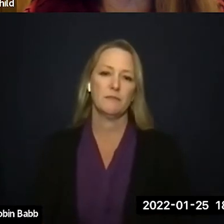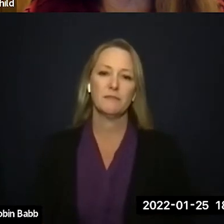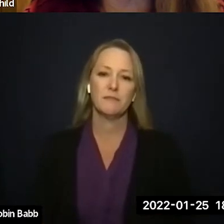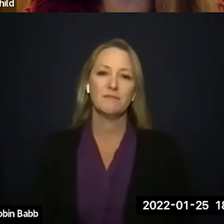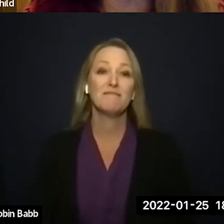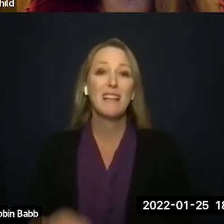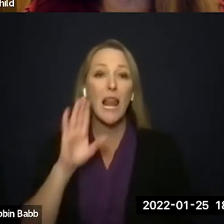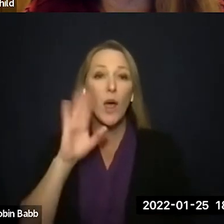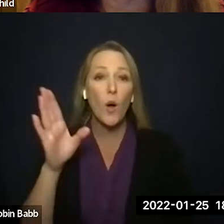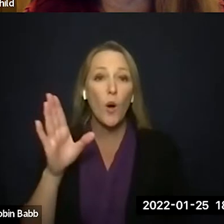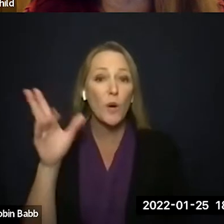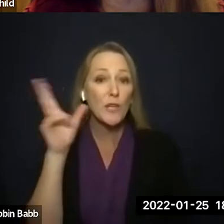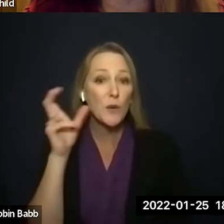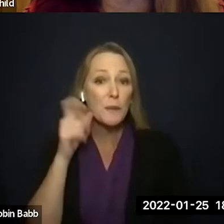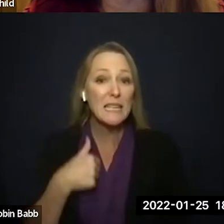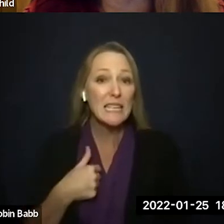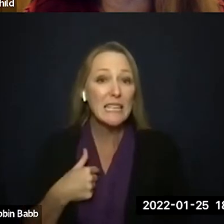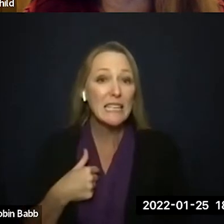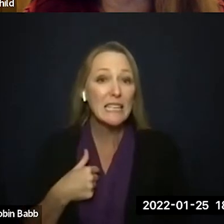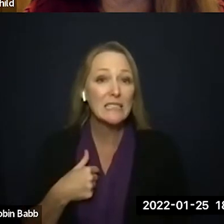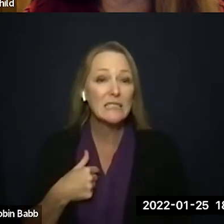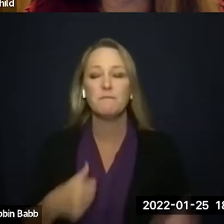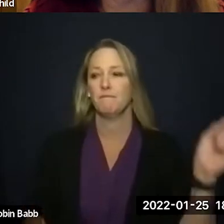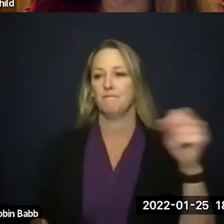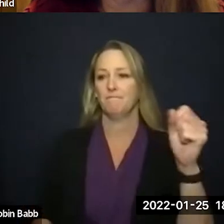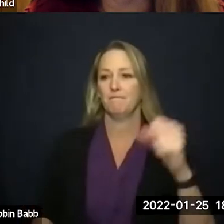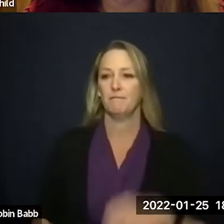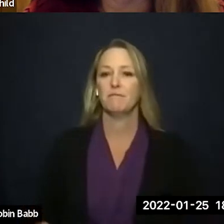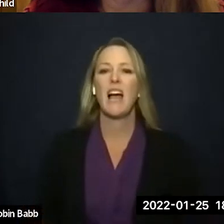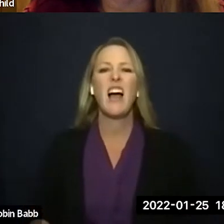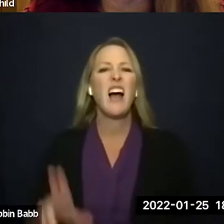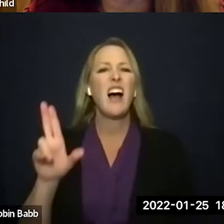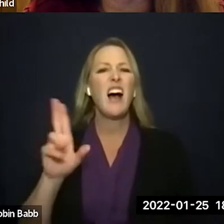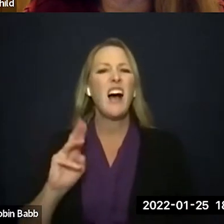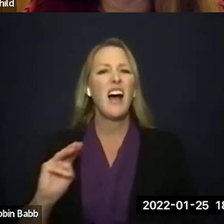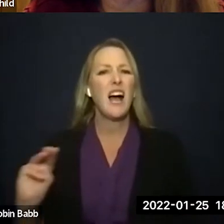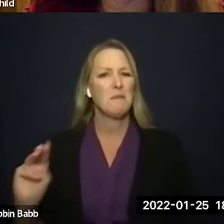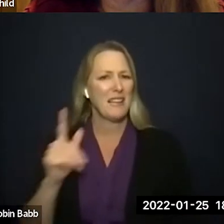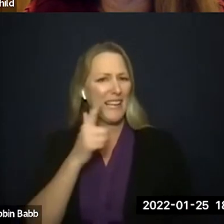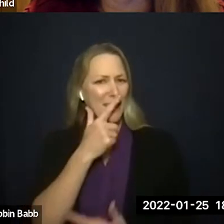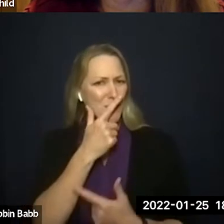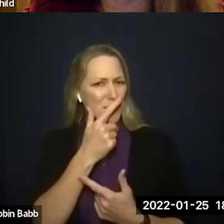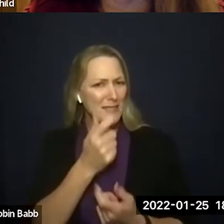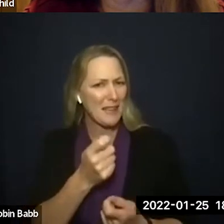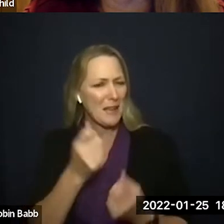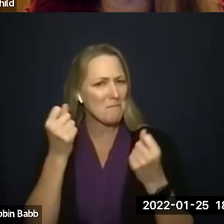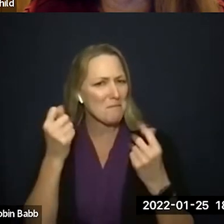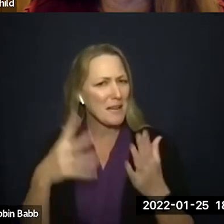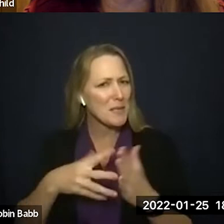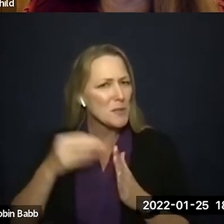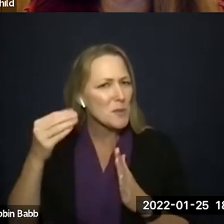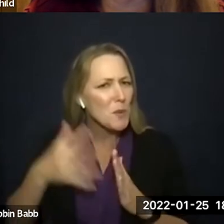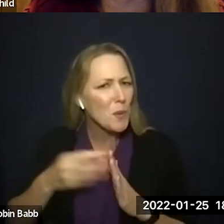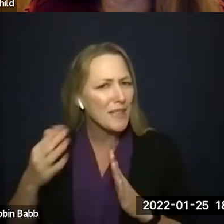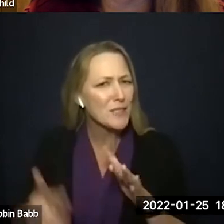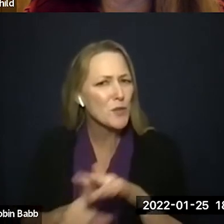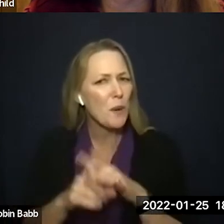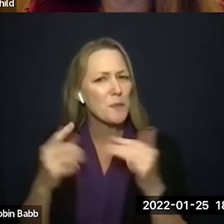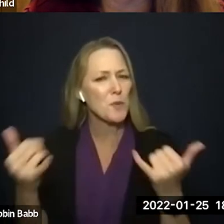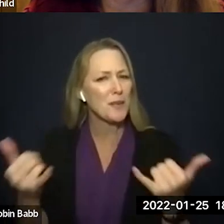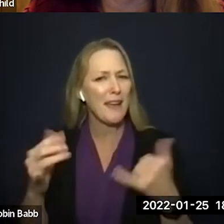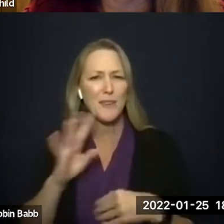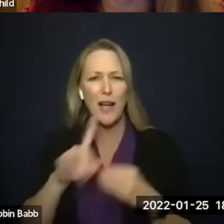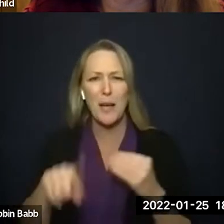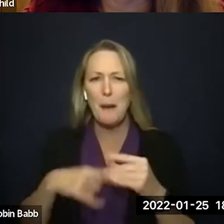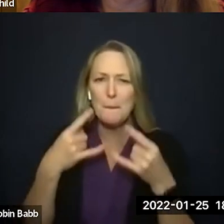hello can you hear me yes um it's so interesting a lot of these students showing up today talking about